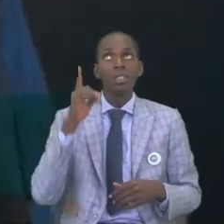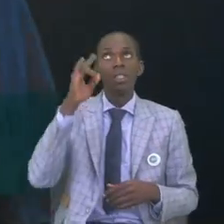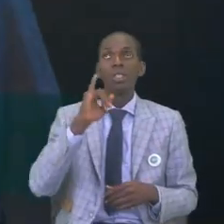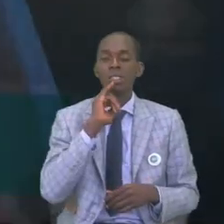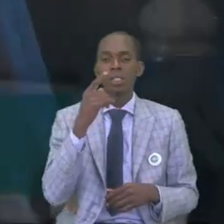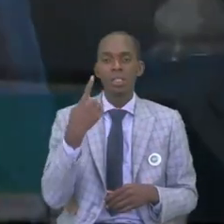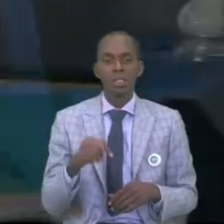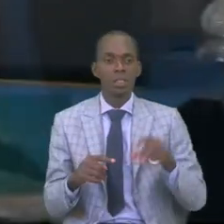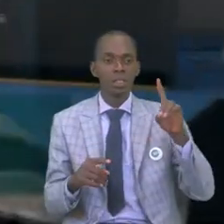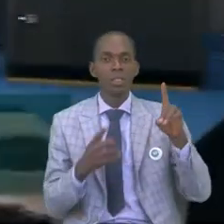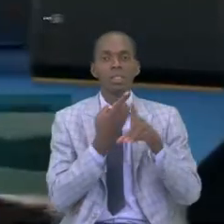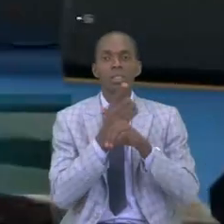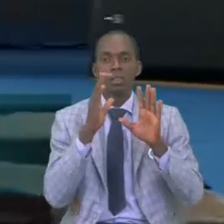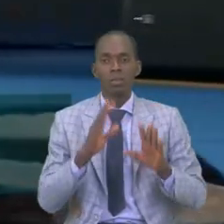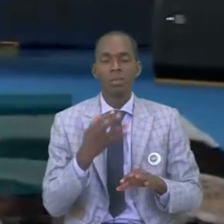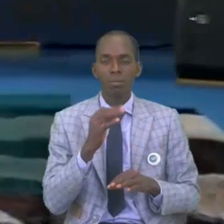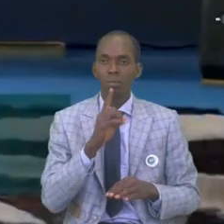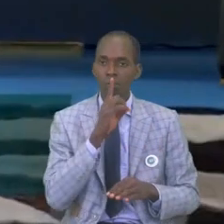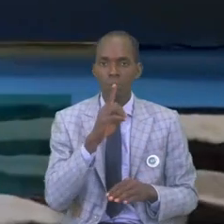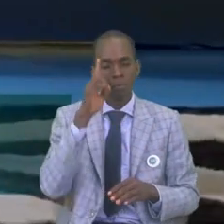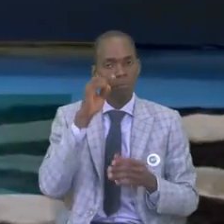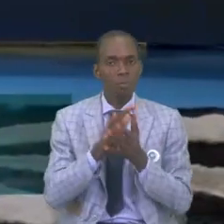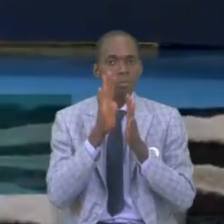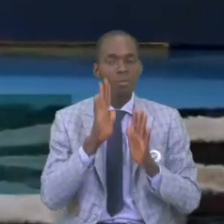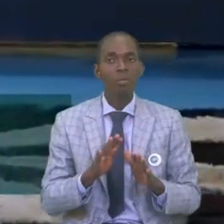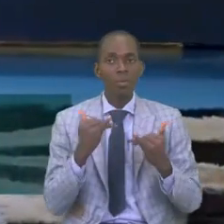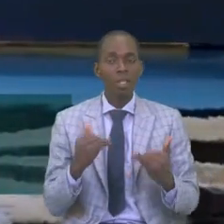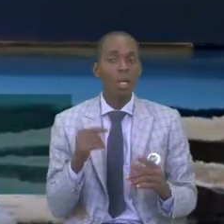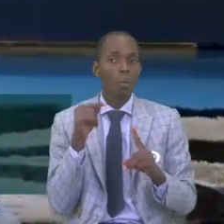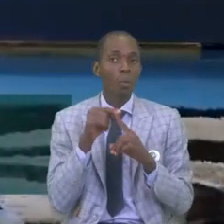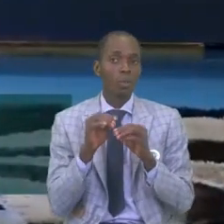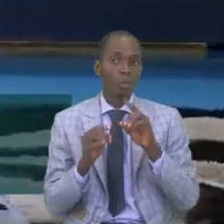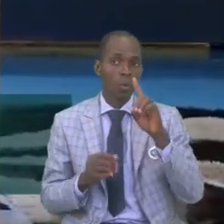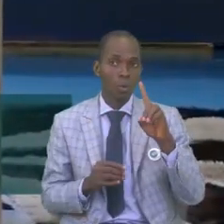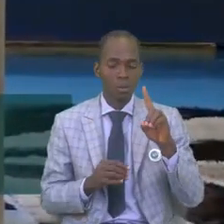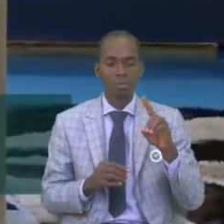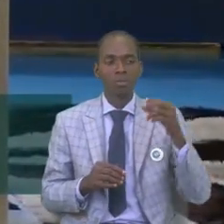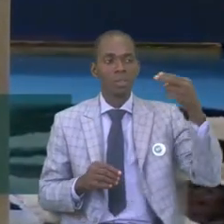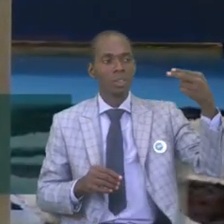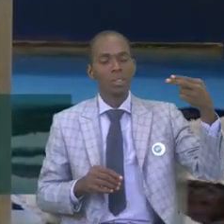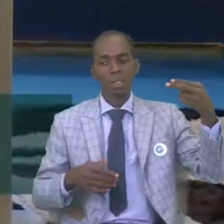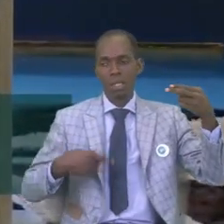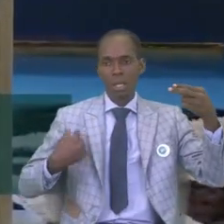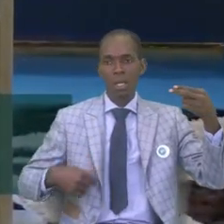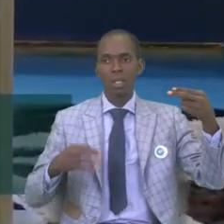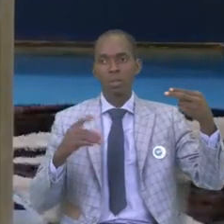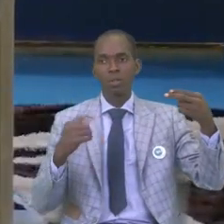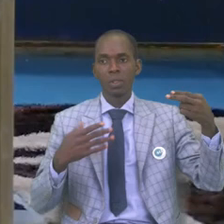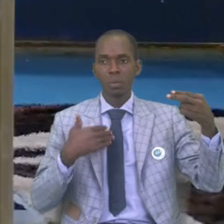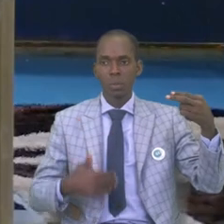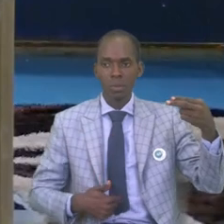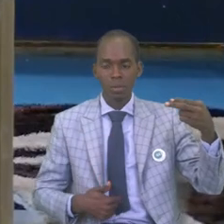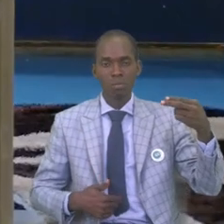at four things in this point one. Number one is the heart of the body. Number two is the